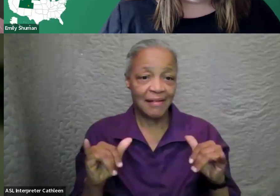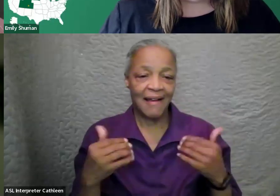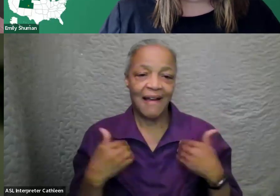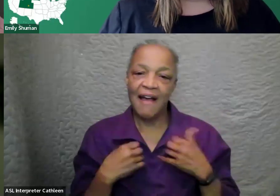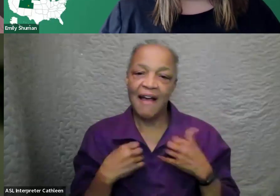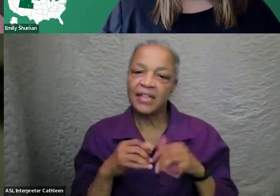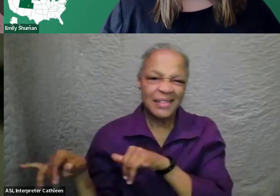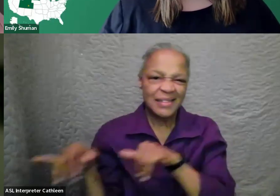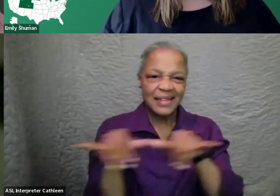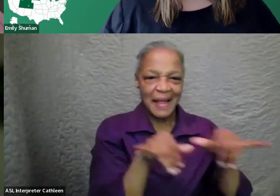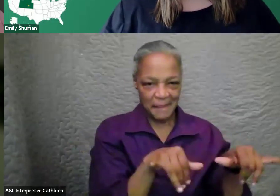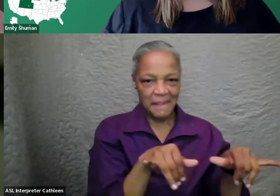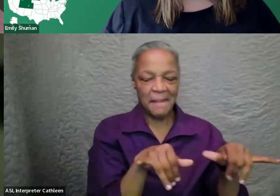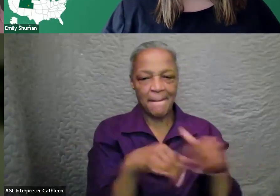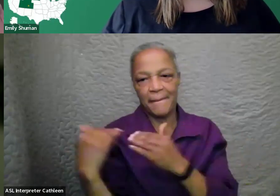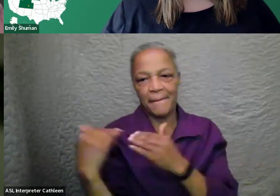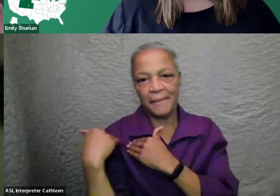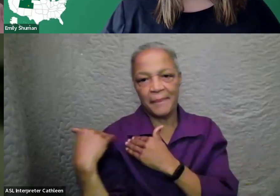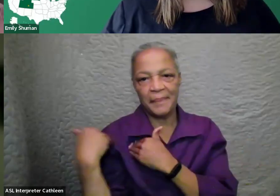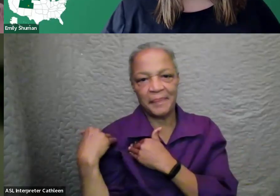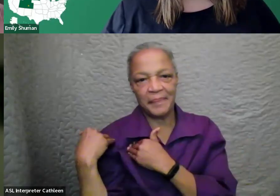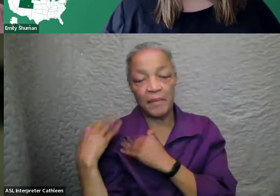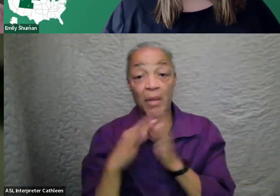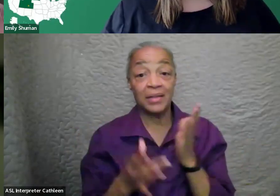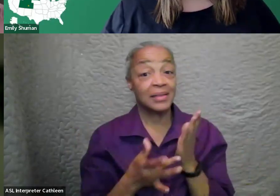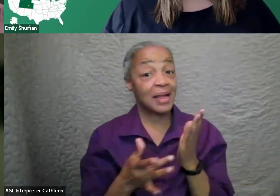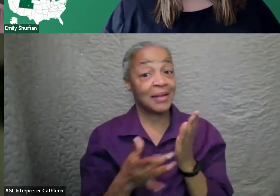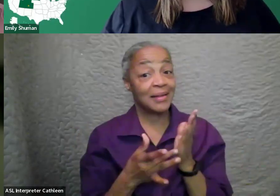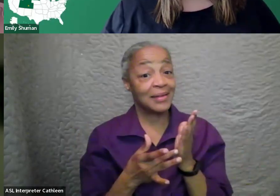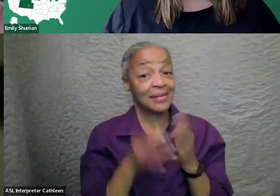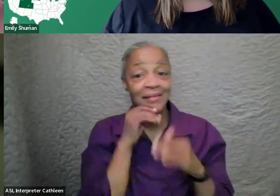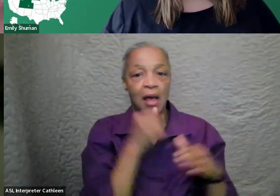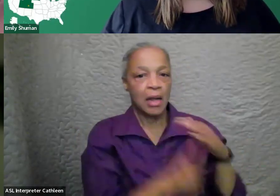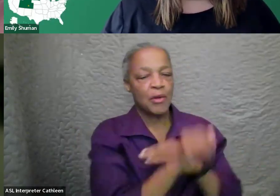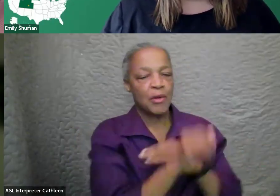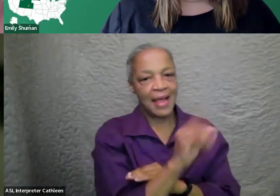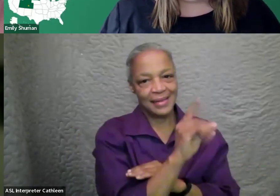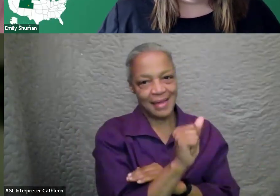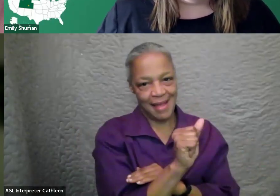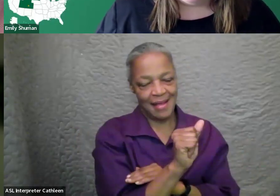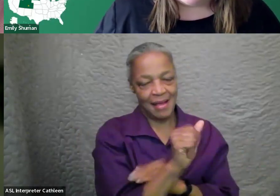much the same obligations, but technically it's just not under the ADA.